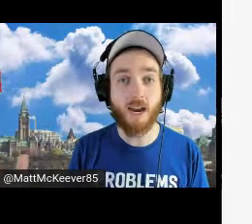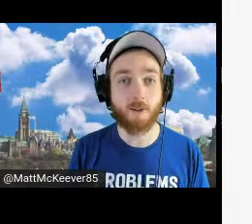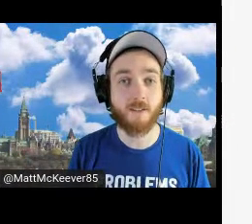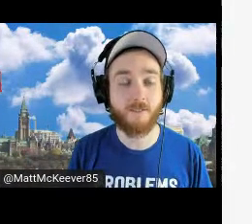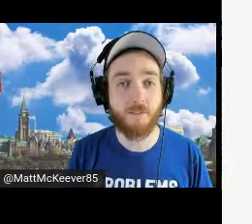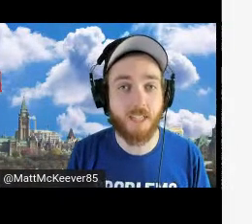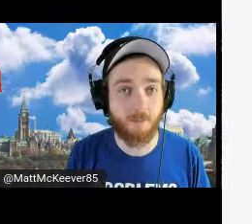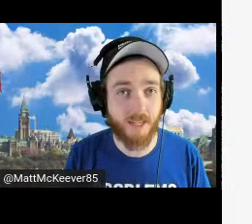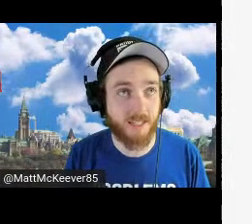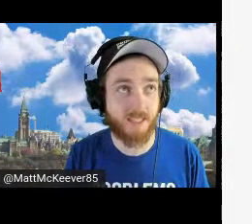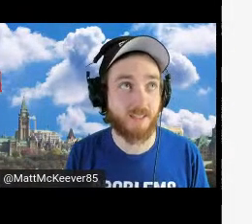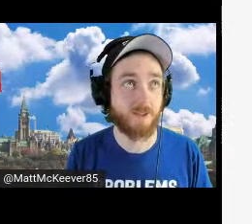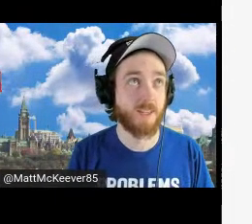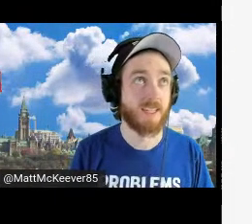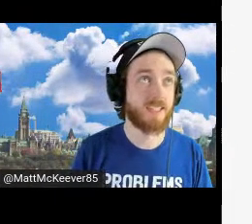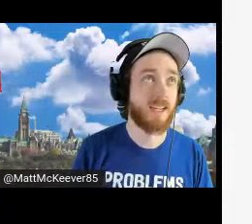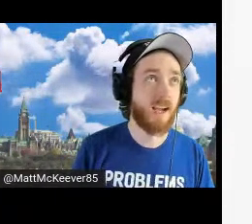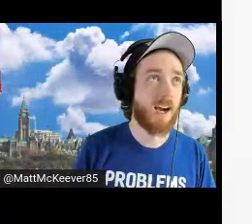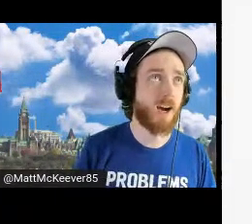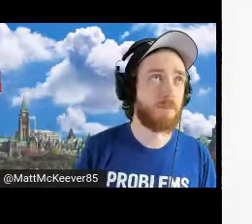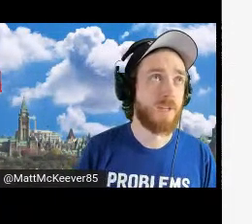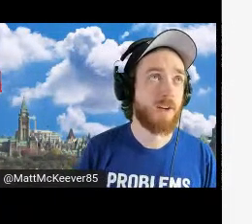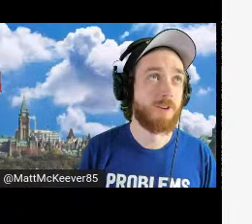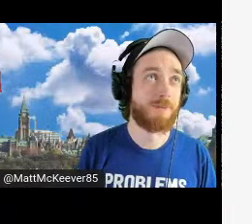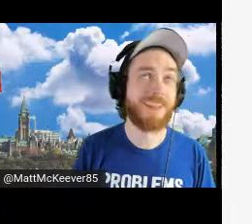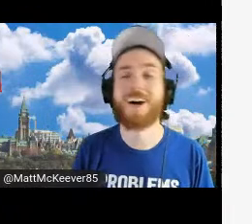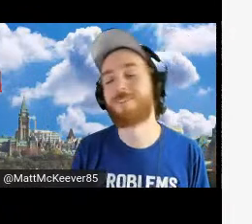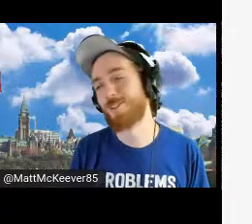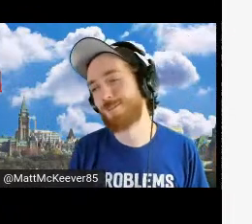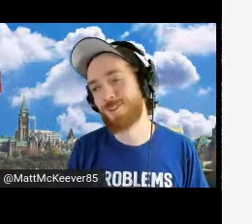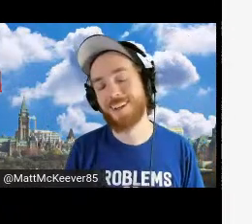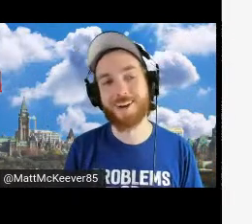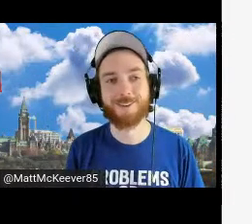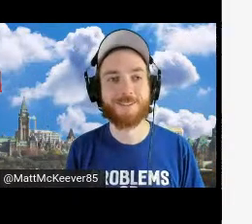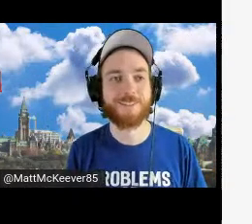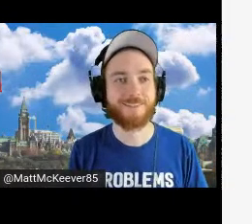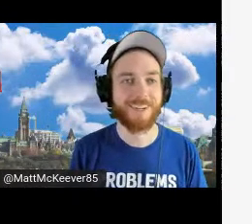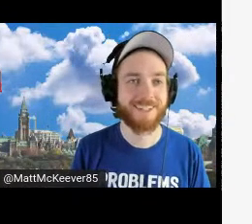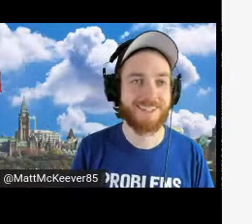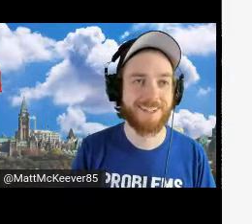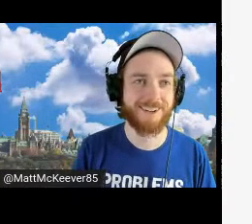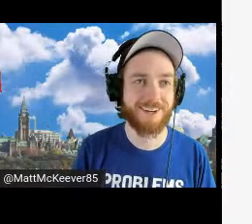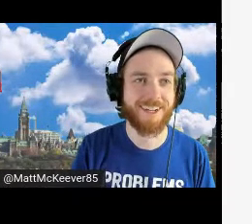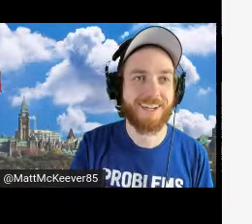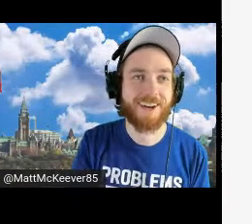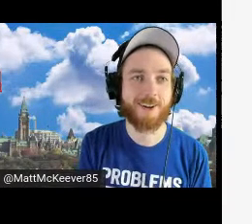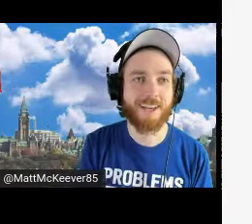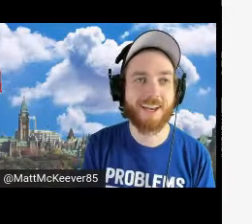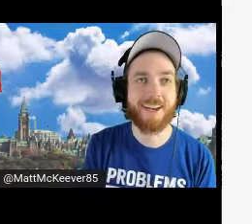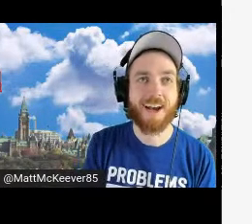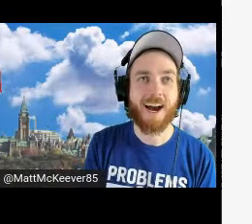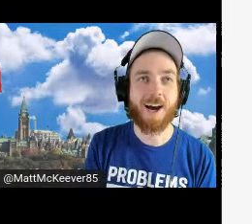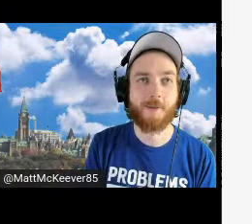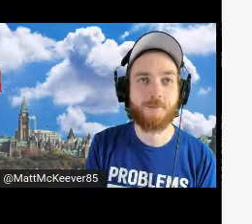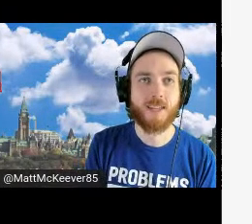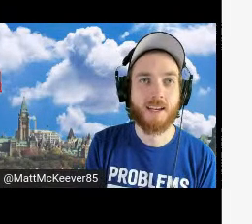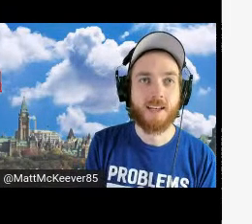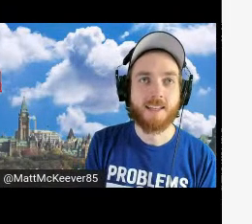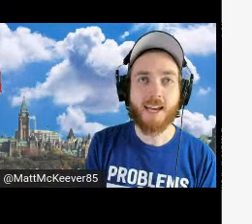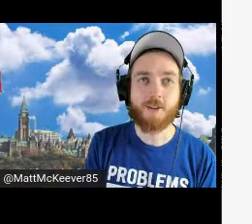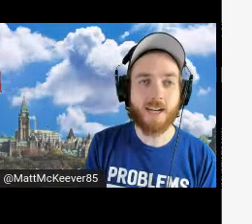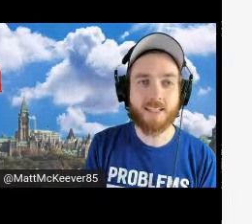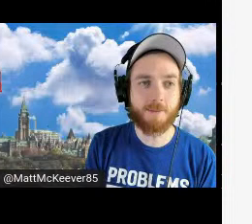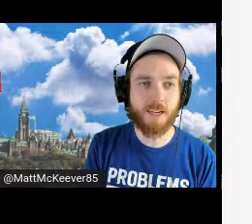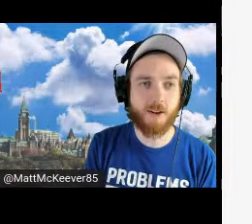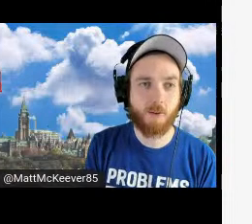2 hours and 15 minutes to do this. We've been live streaming for an hour and 50 minutes. Good Lord. Okay.